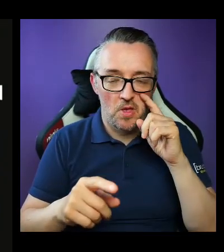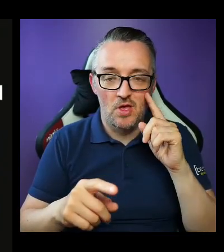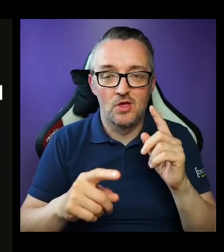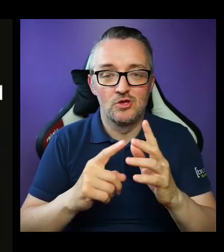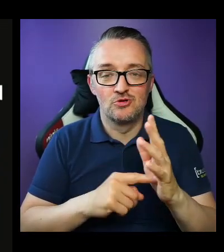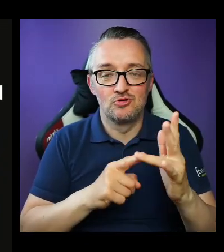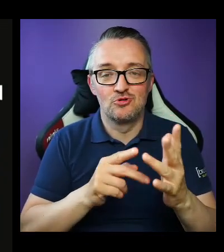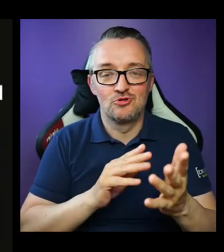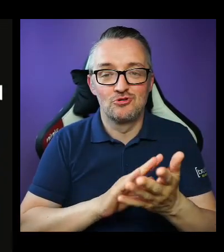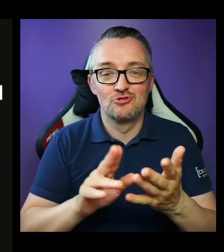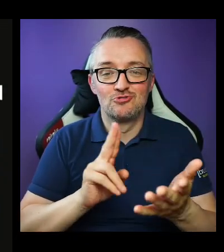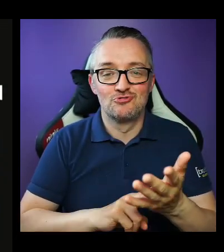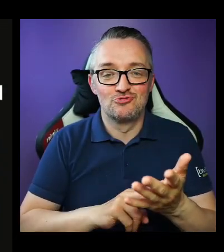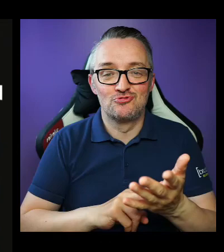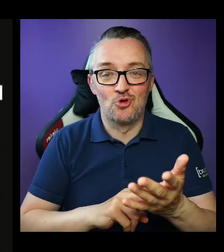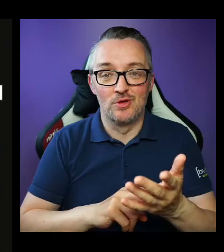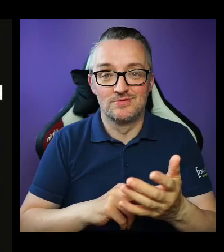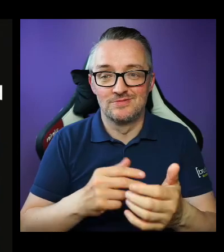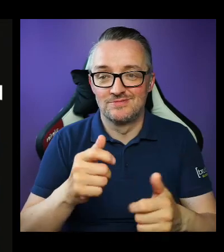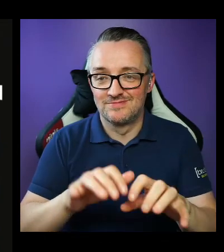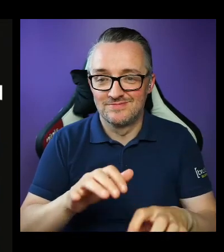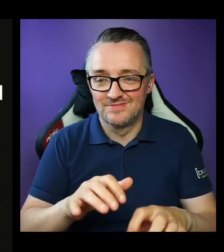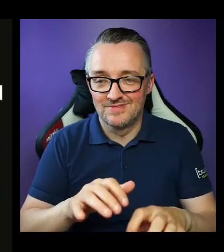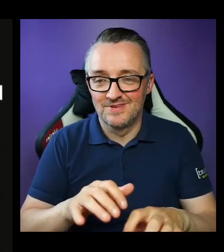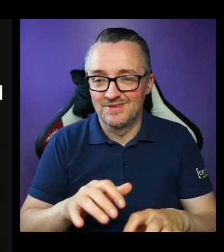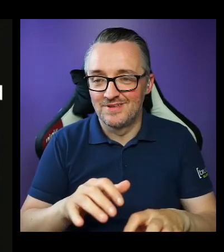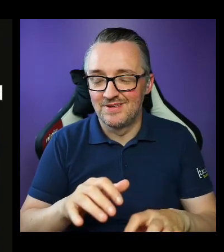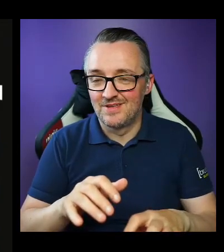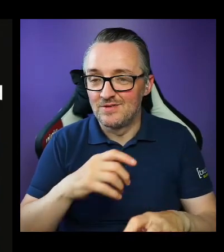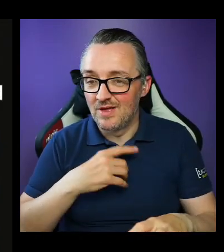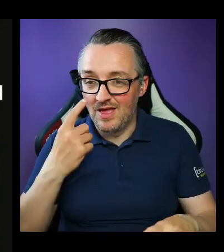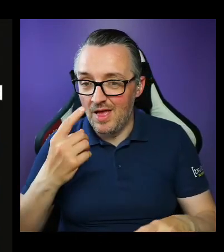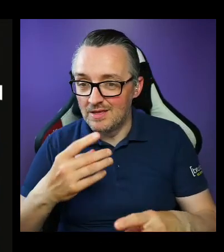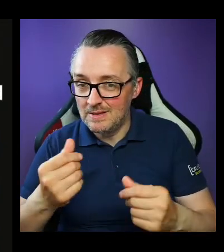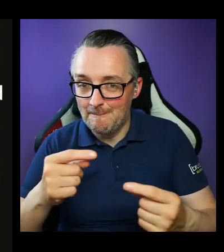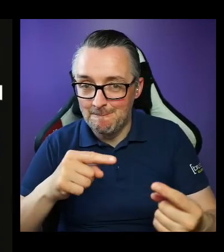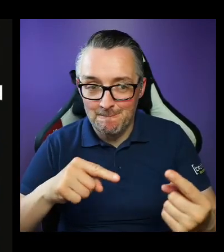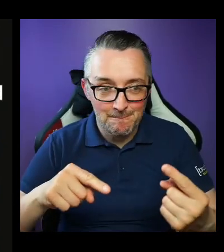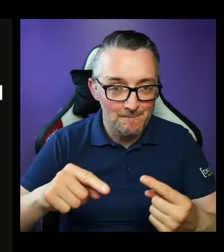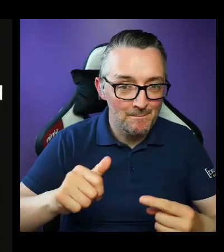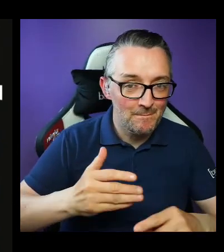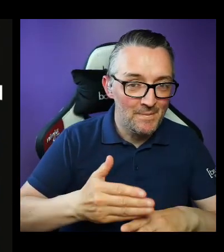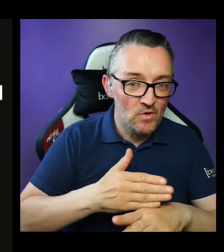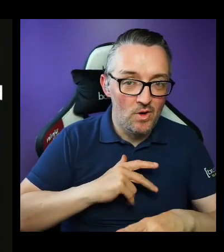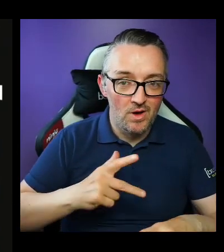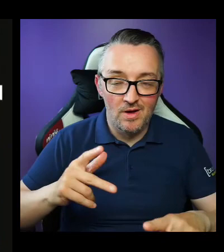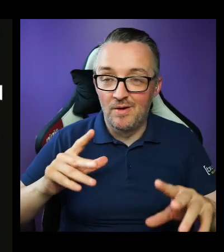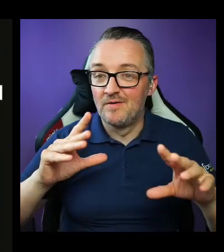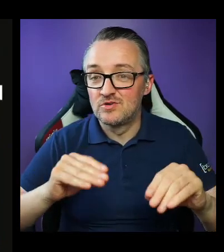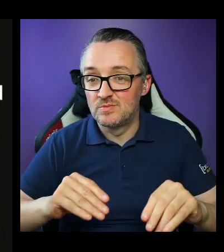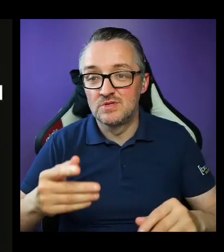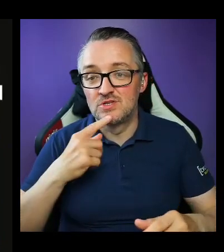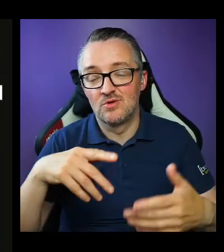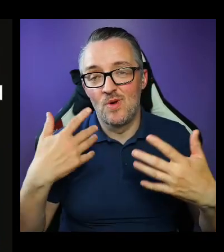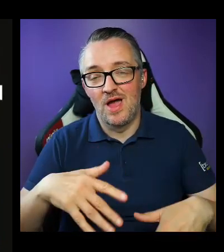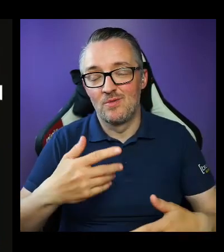there before I cut you off. We'll give it a few minutes in case there's any more questions, I guess. But no, that's really awesome.